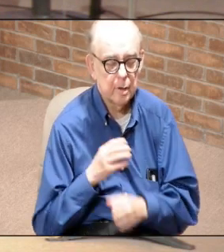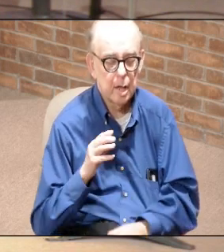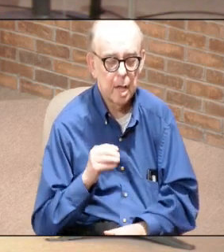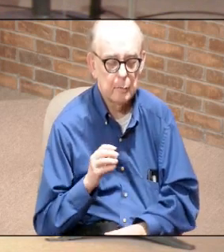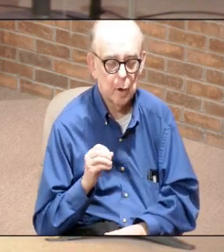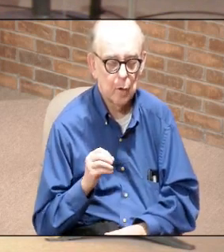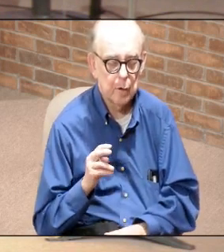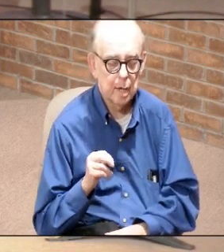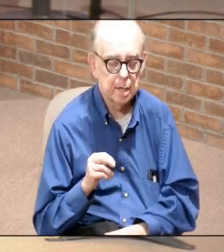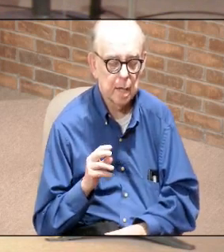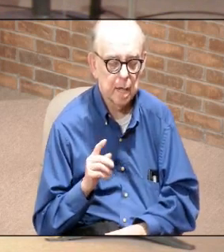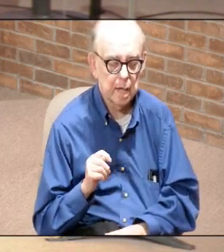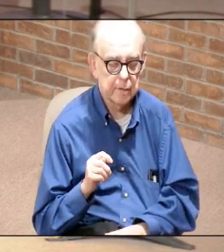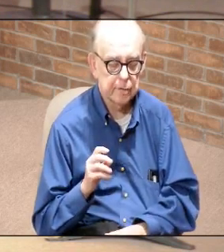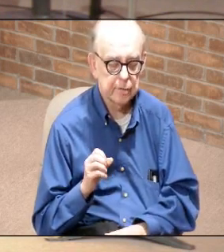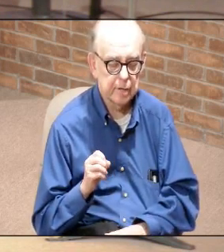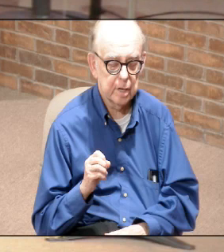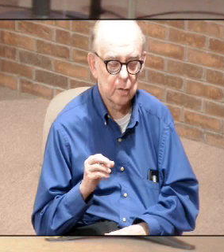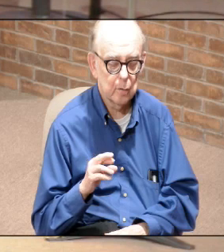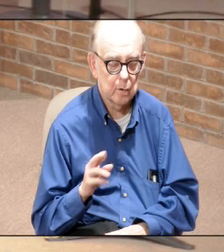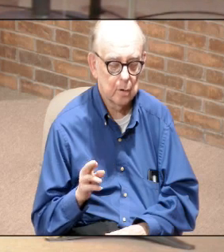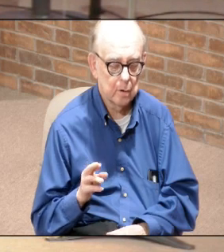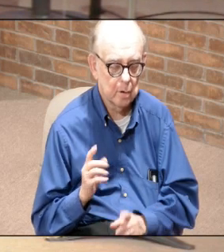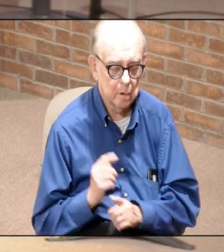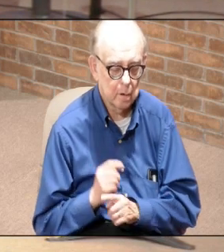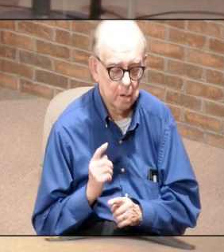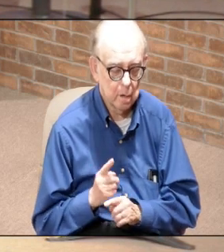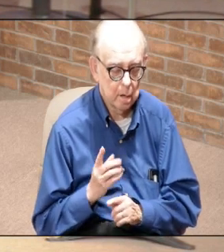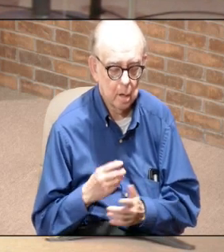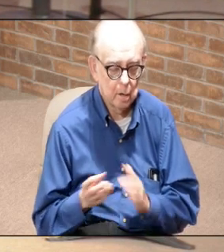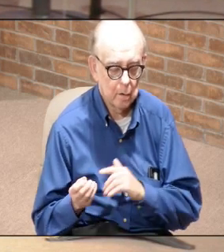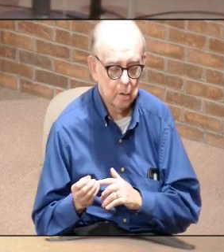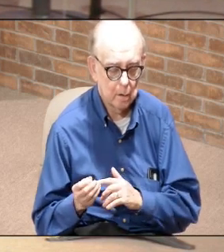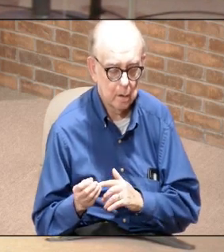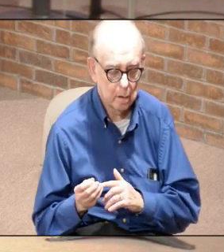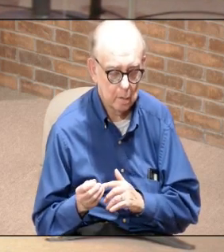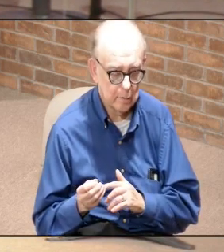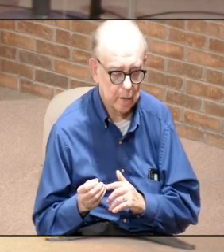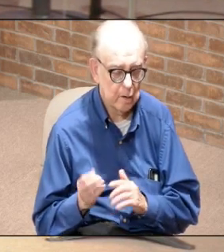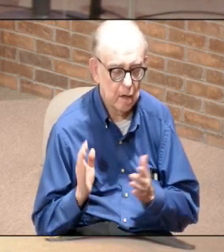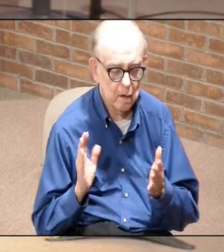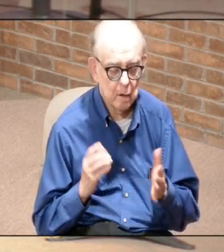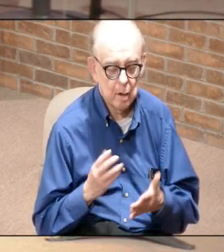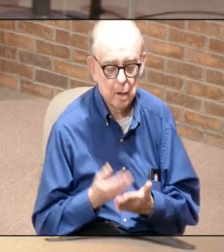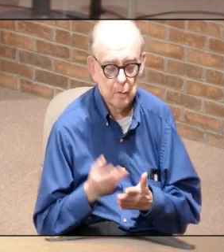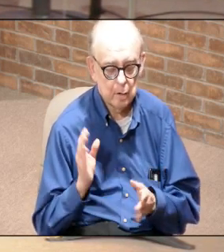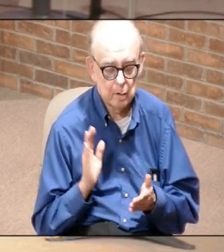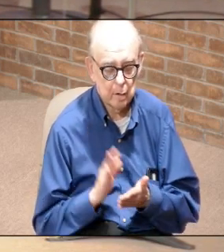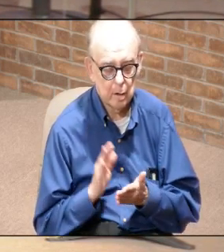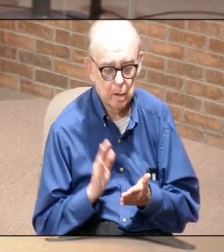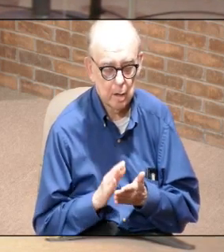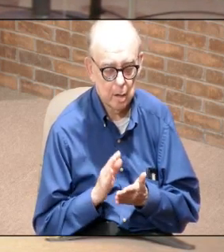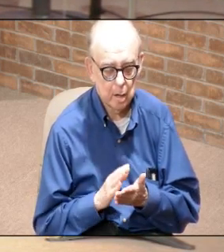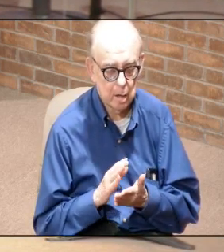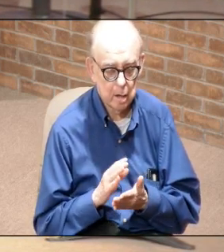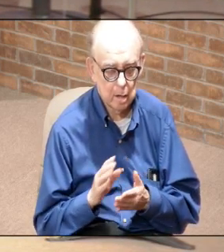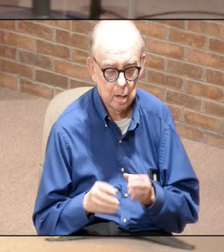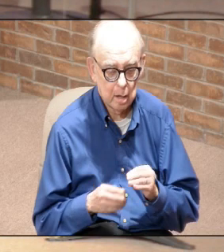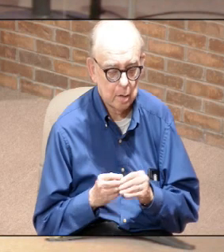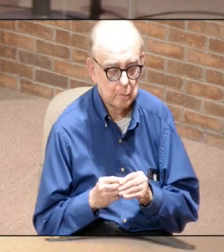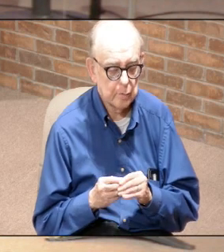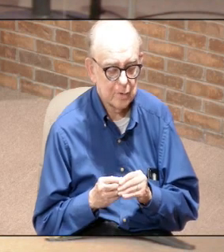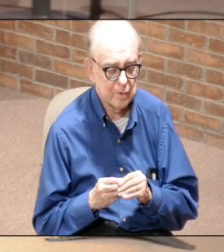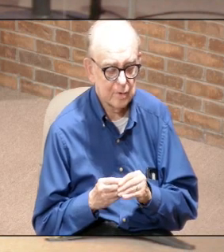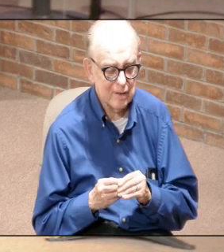trucks. So he went out, and they bought just a small monster truck, and he started putting emojis on